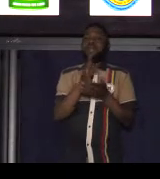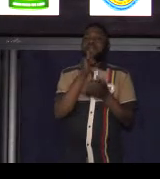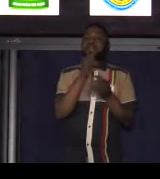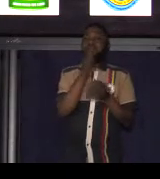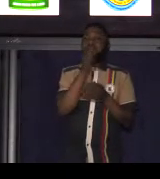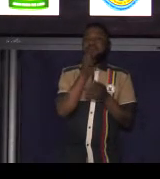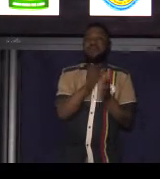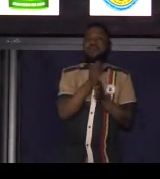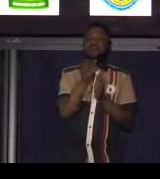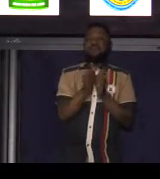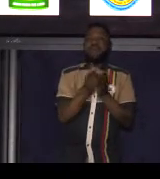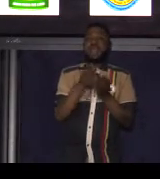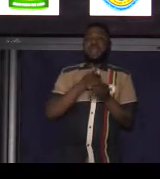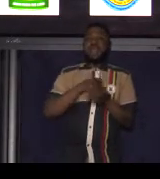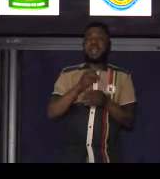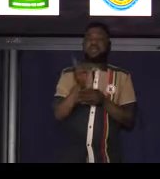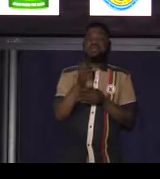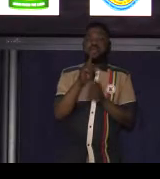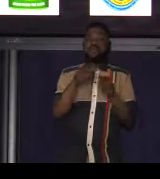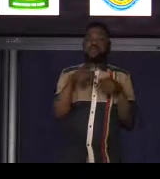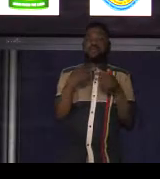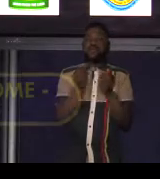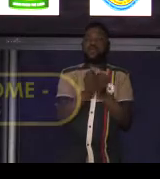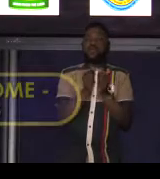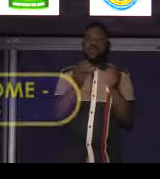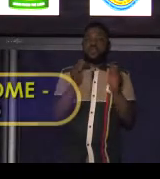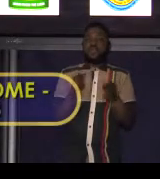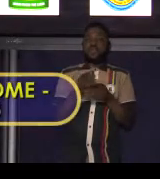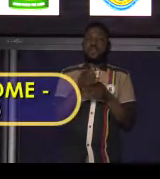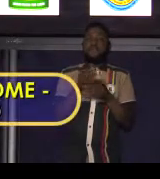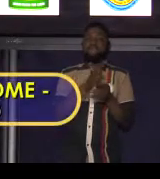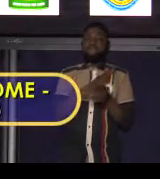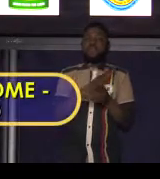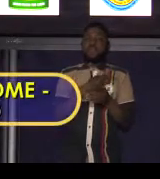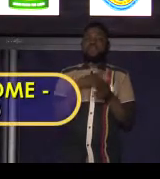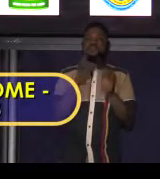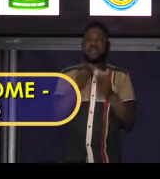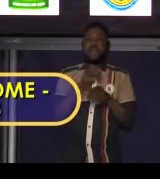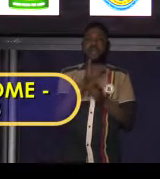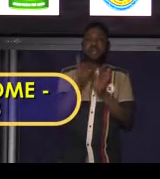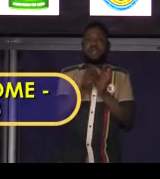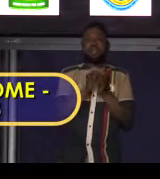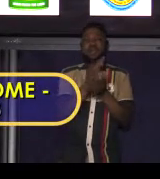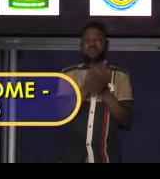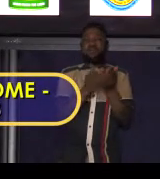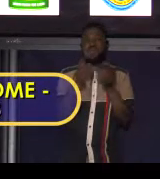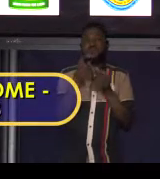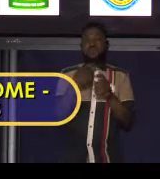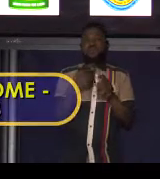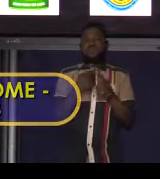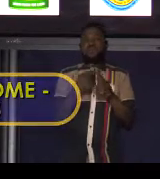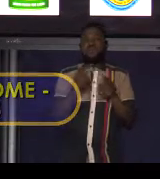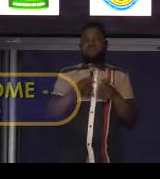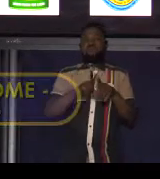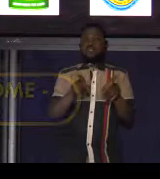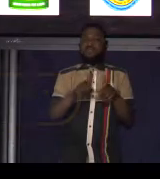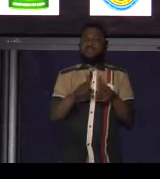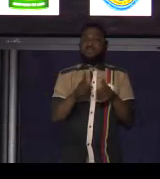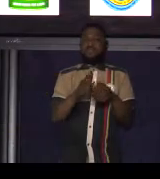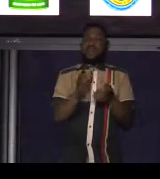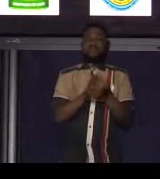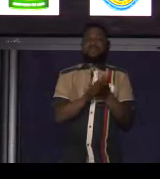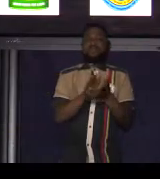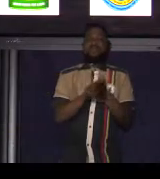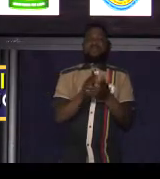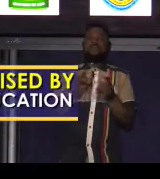private symbol because anywhere you go with that badge, you could identify somebody from the same school with you having the same badge.